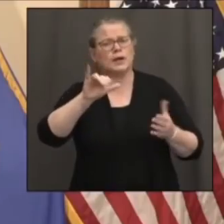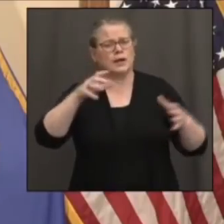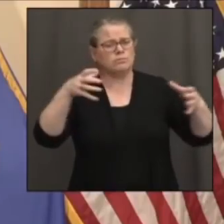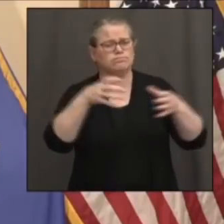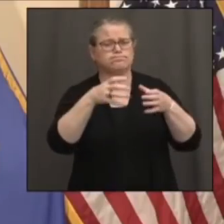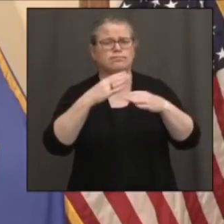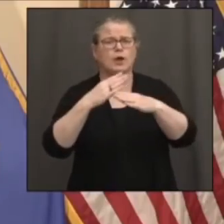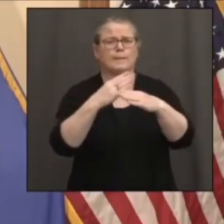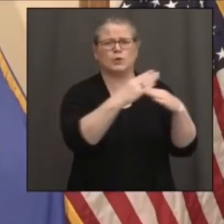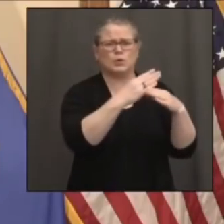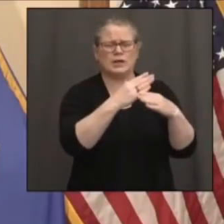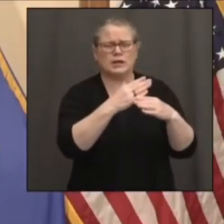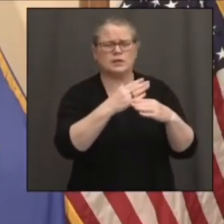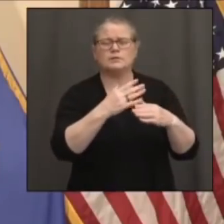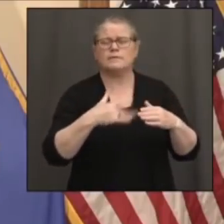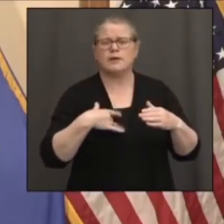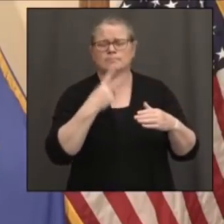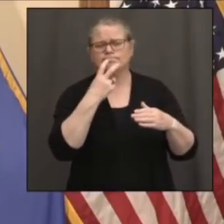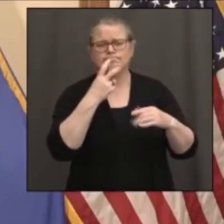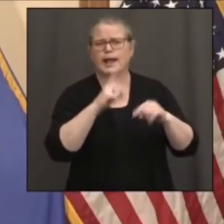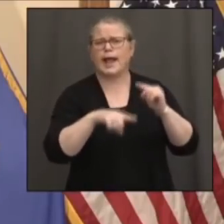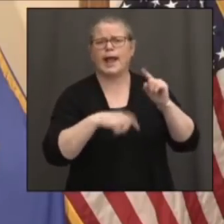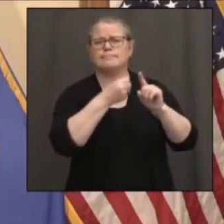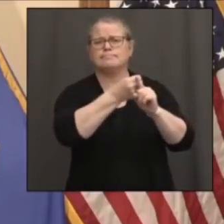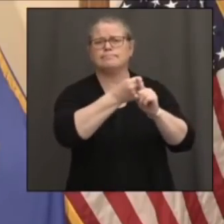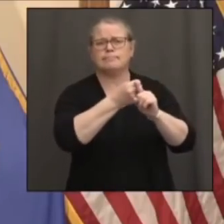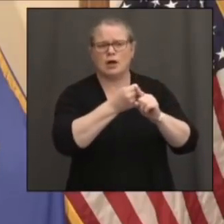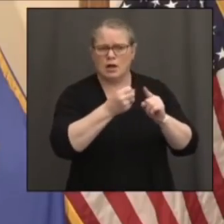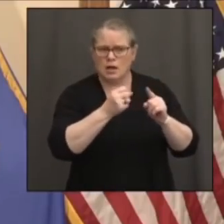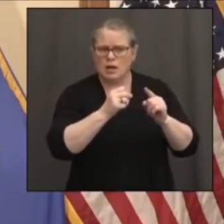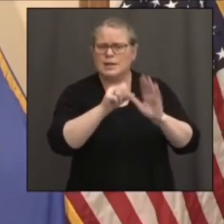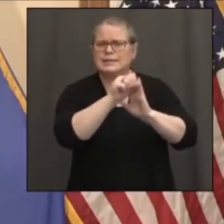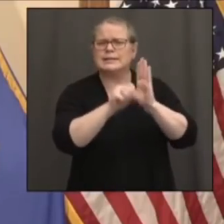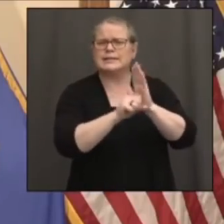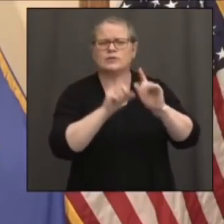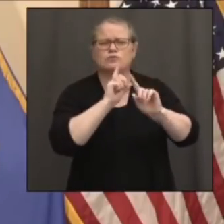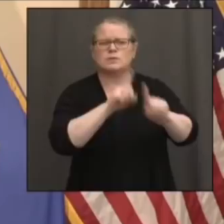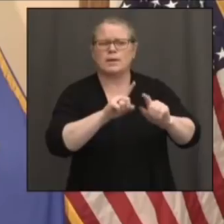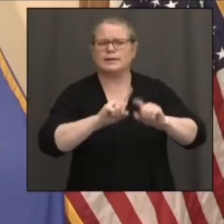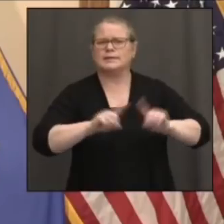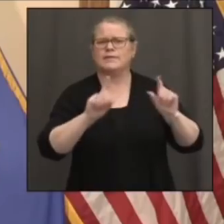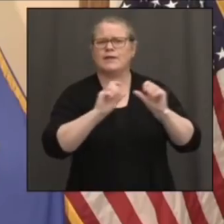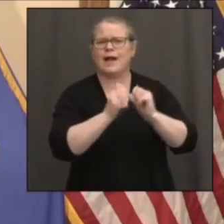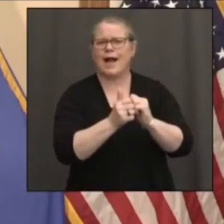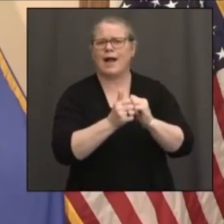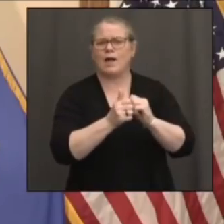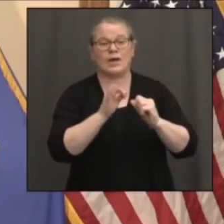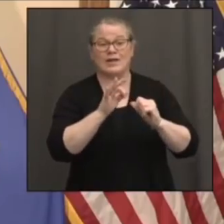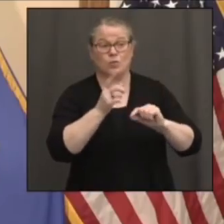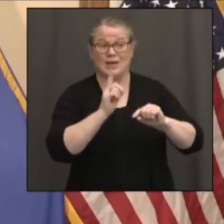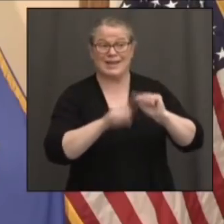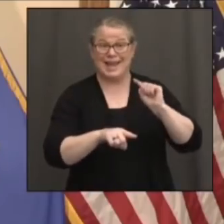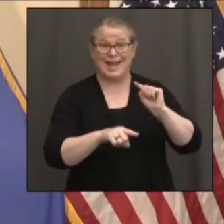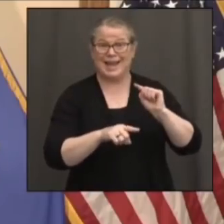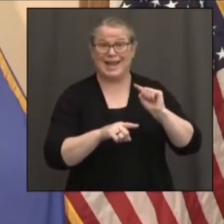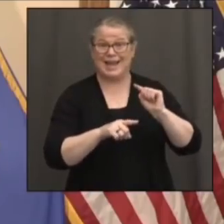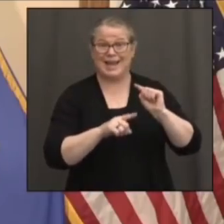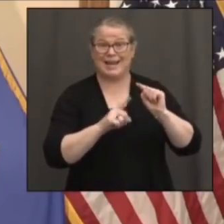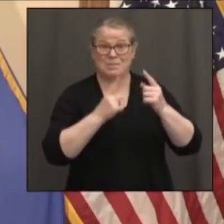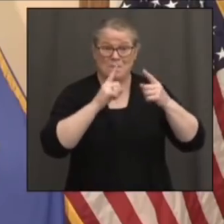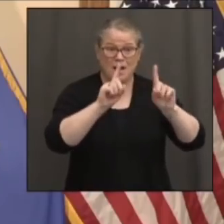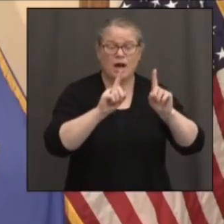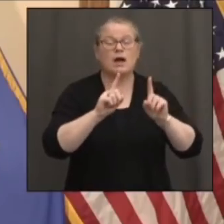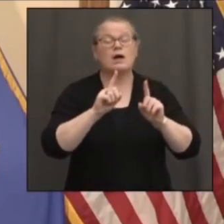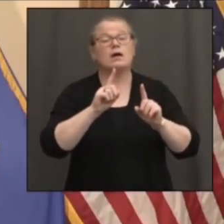response? How is the state's response going to be different given that we are unlikely to reach herd immunity versus if we had been able to reach herd